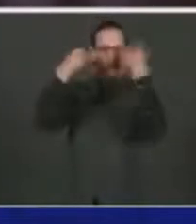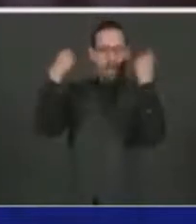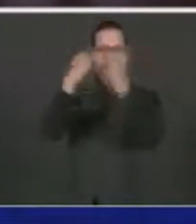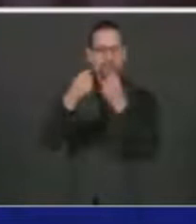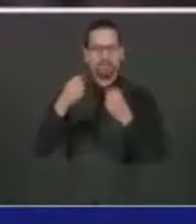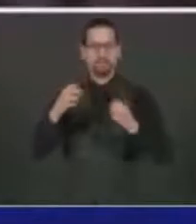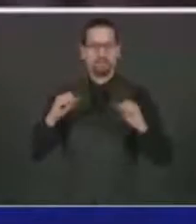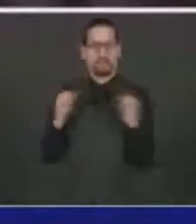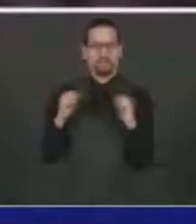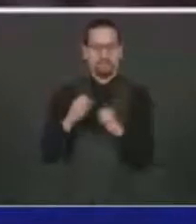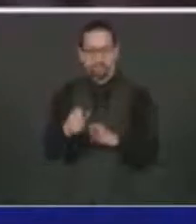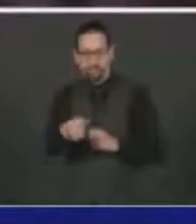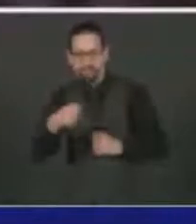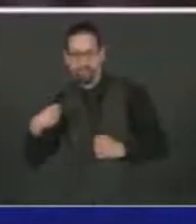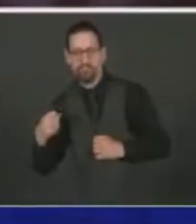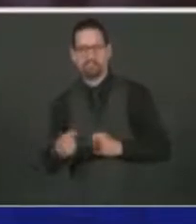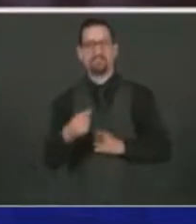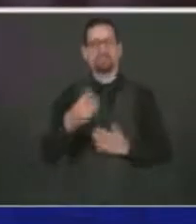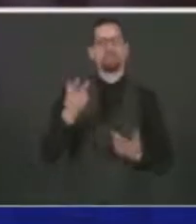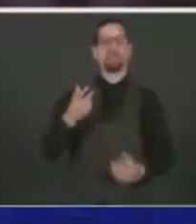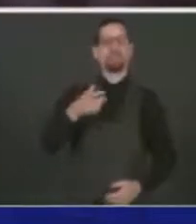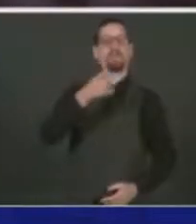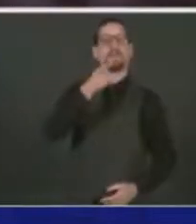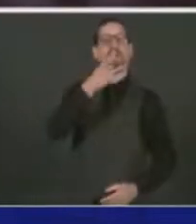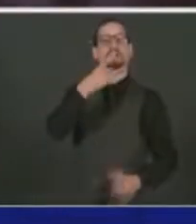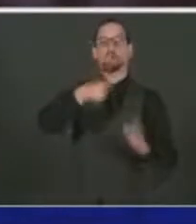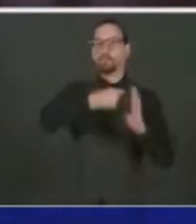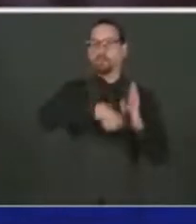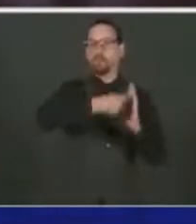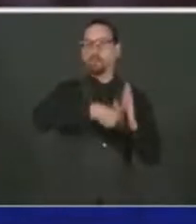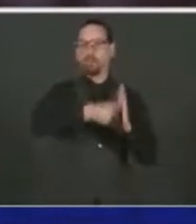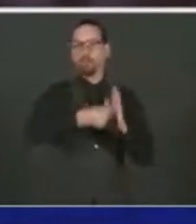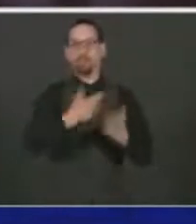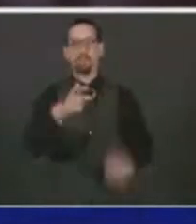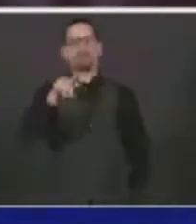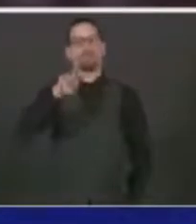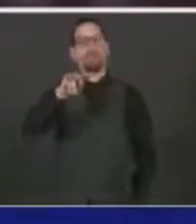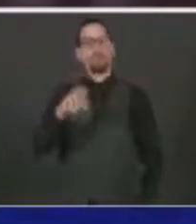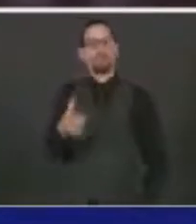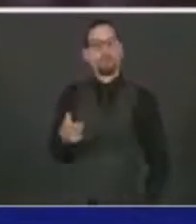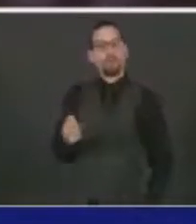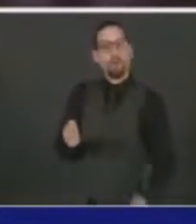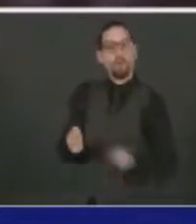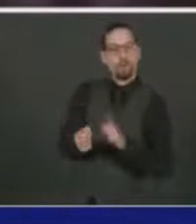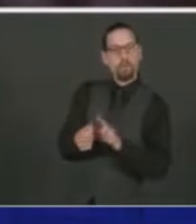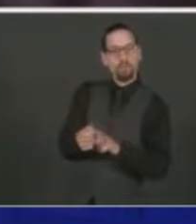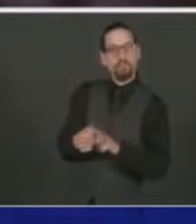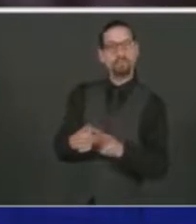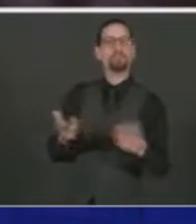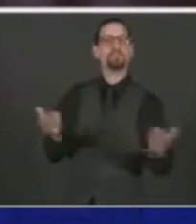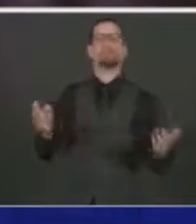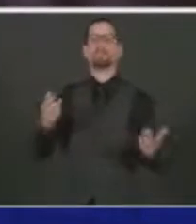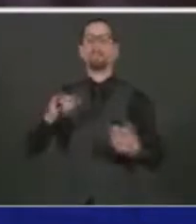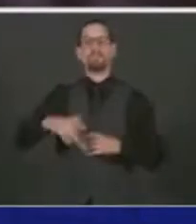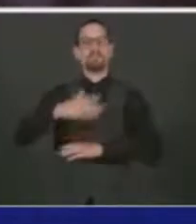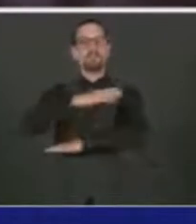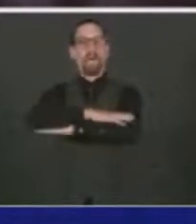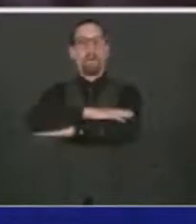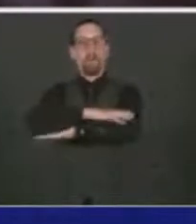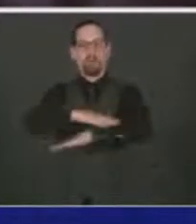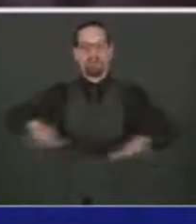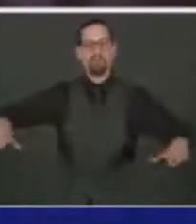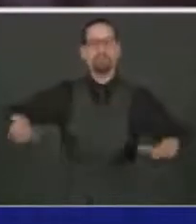light switches, remote controls, phones, countertops,